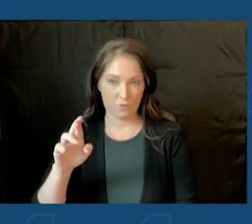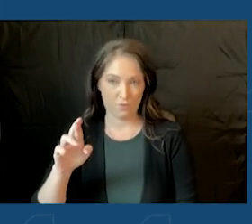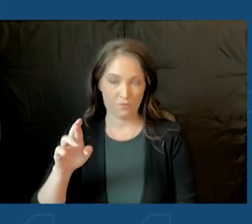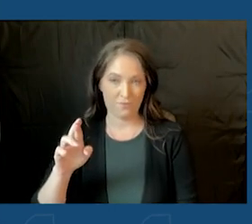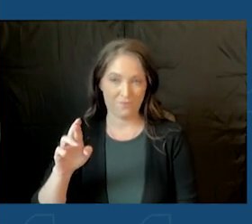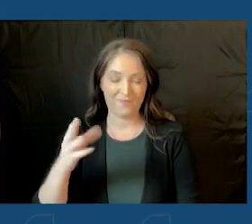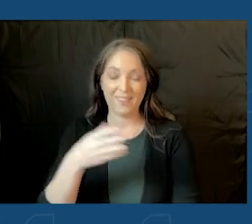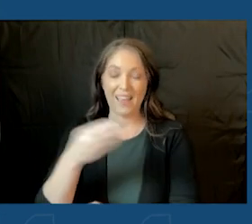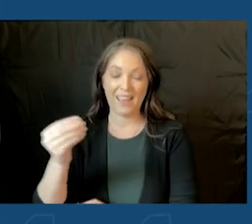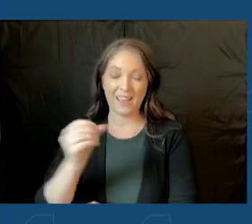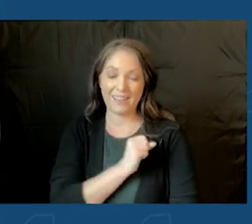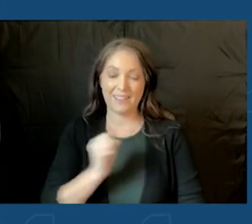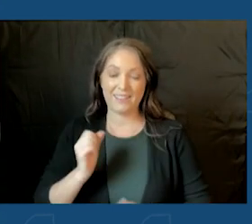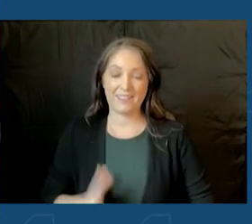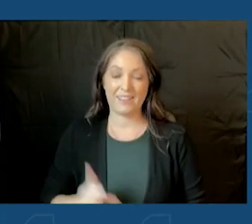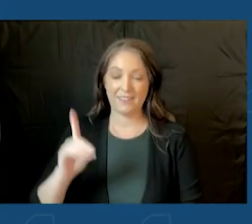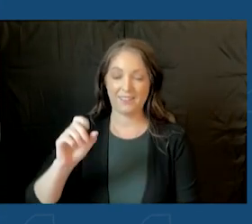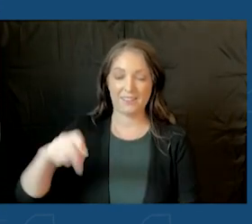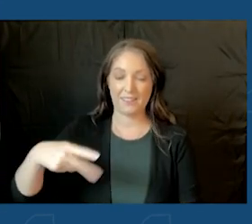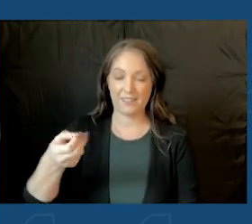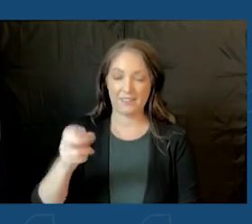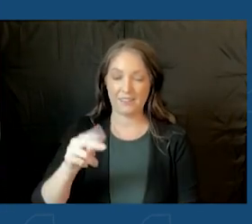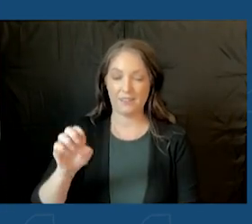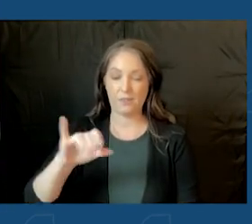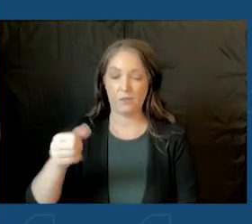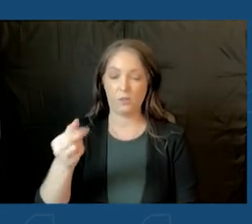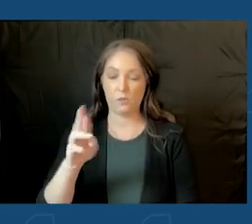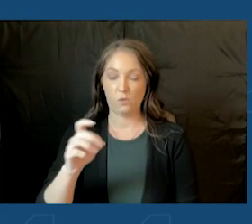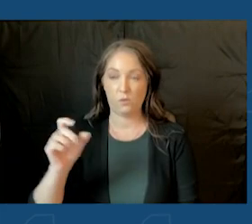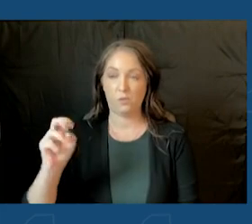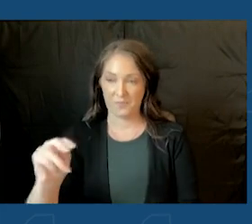and Senator Daphne Jordan.